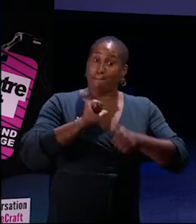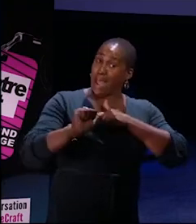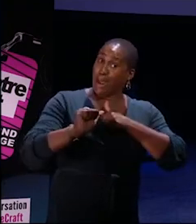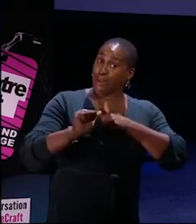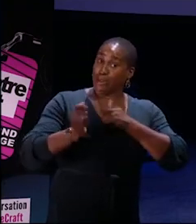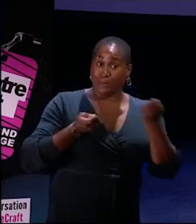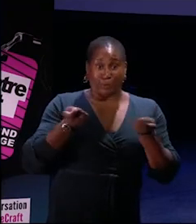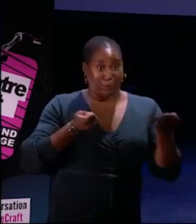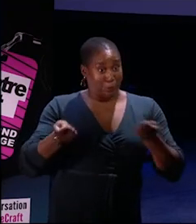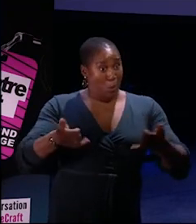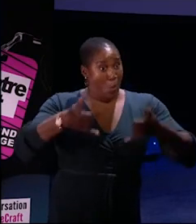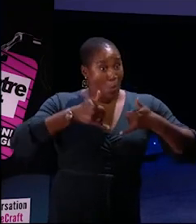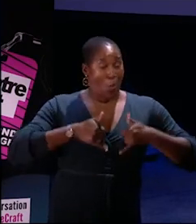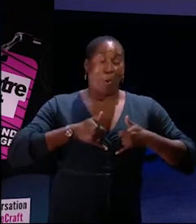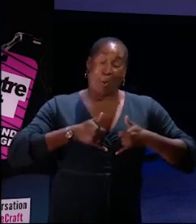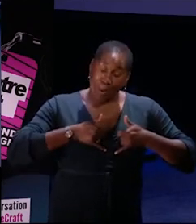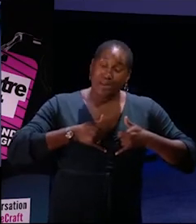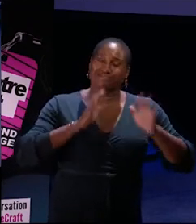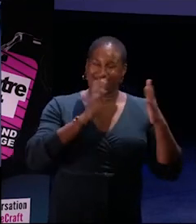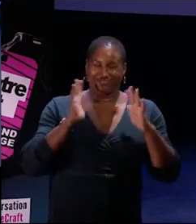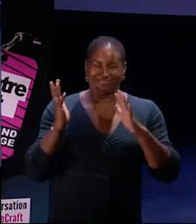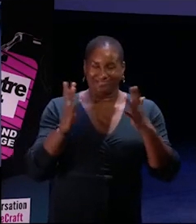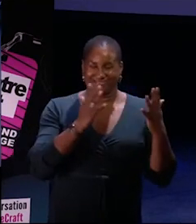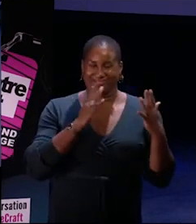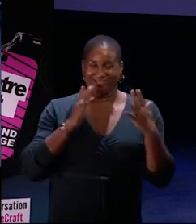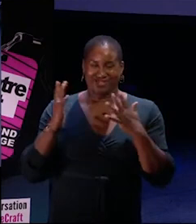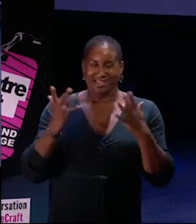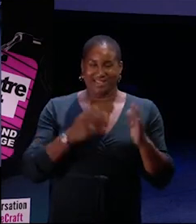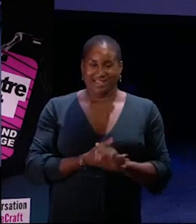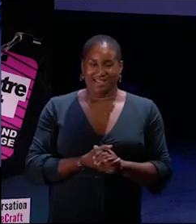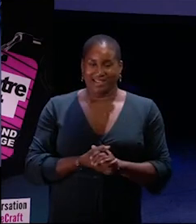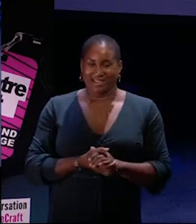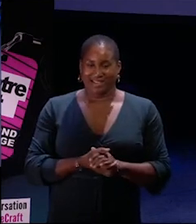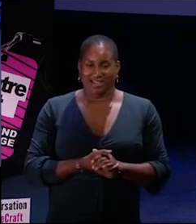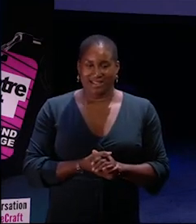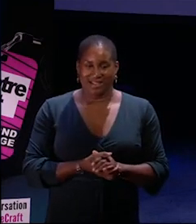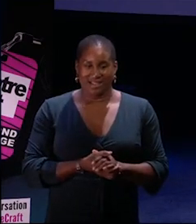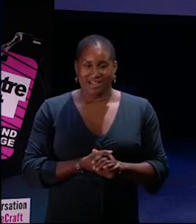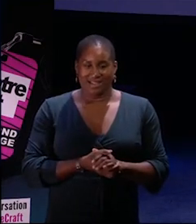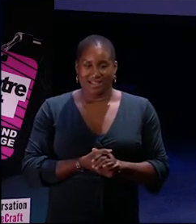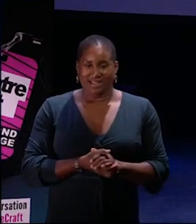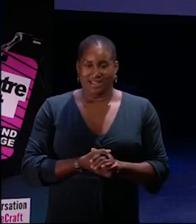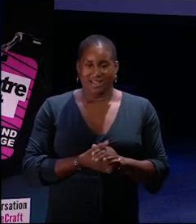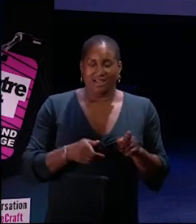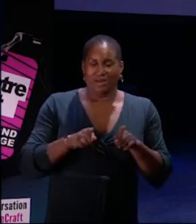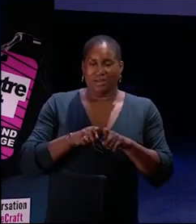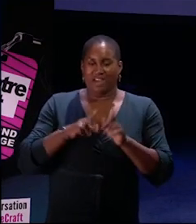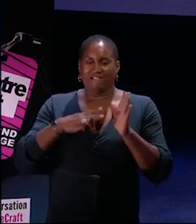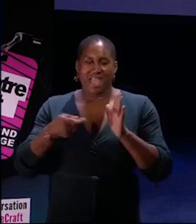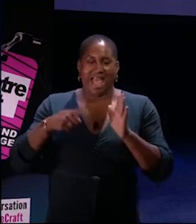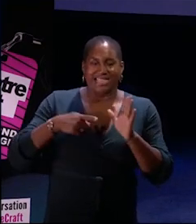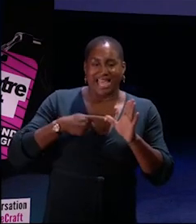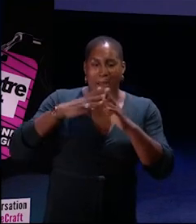is really... Thank you. Amazing. And is also in the exhibit at the V&A, which is